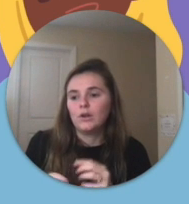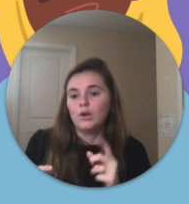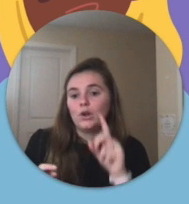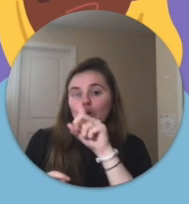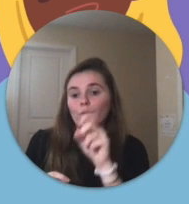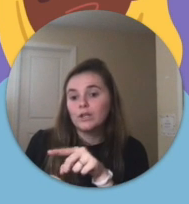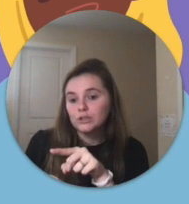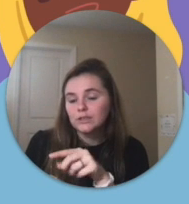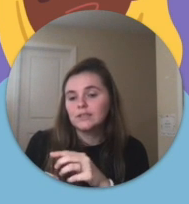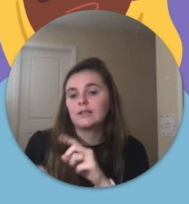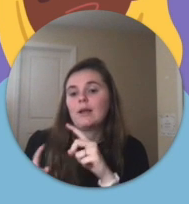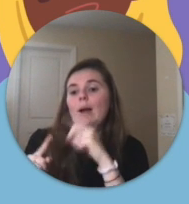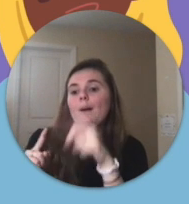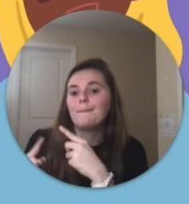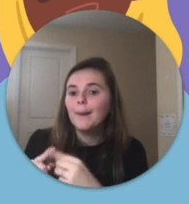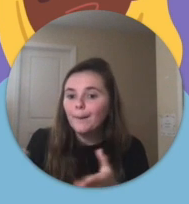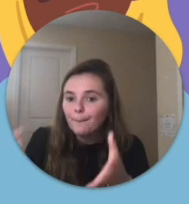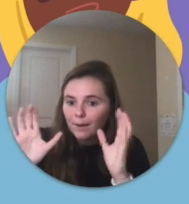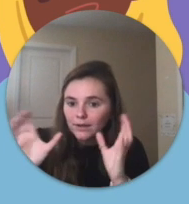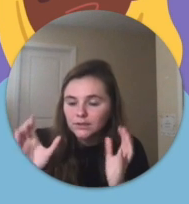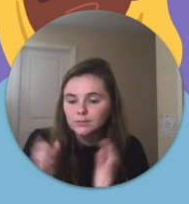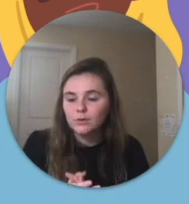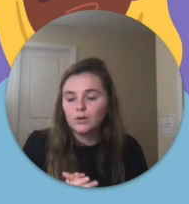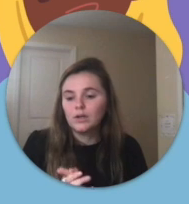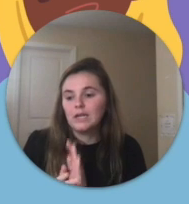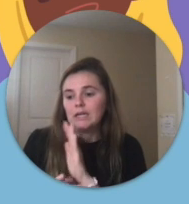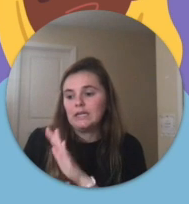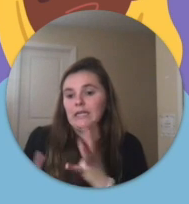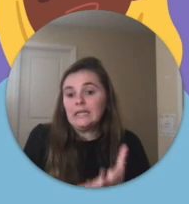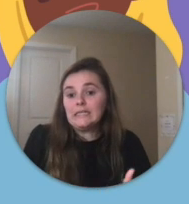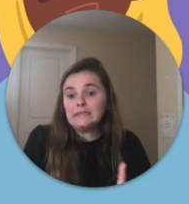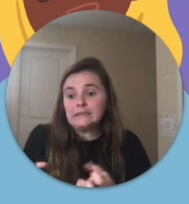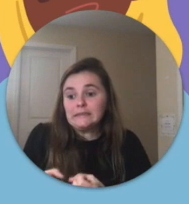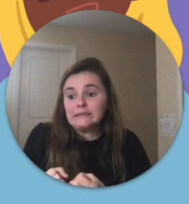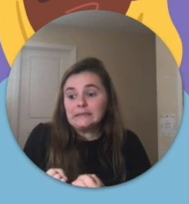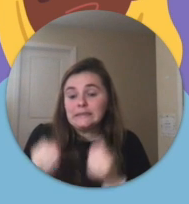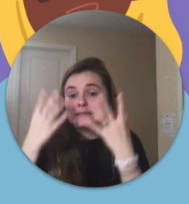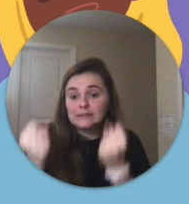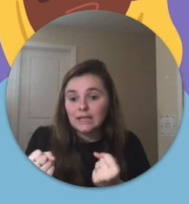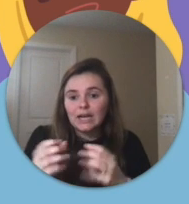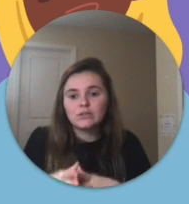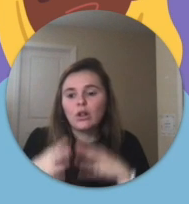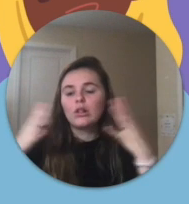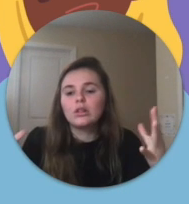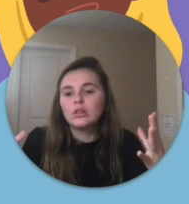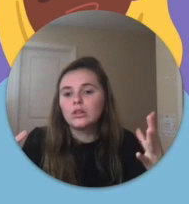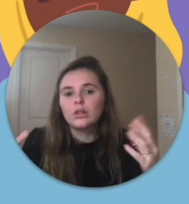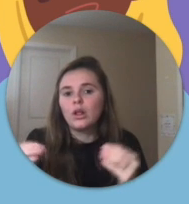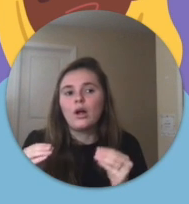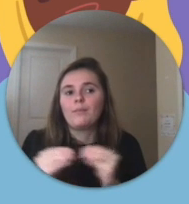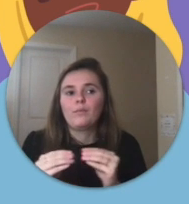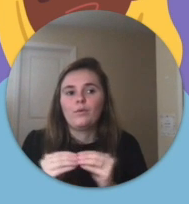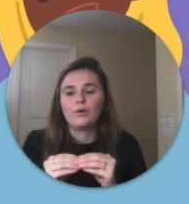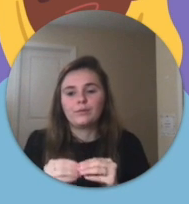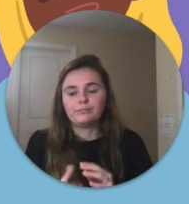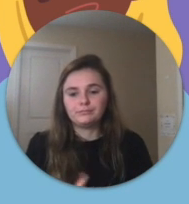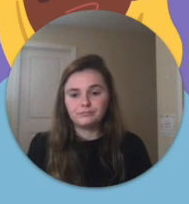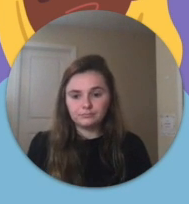asked him questions about basketball. He wanted to sign a lot